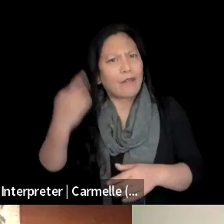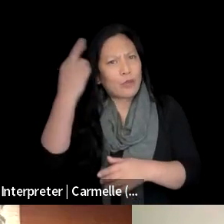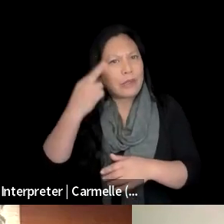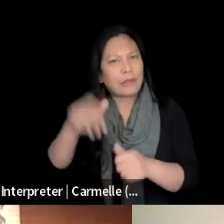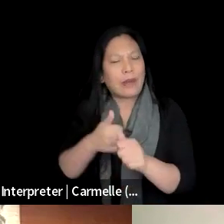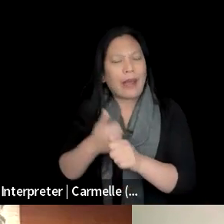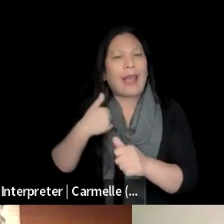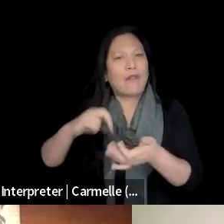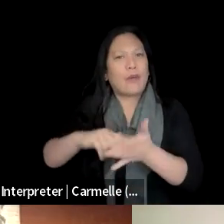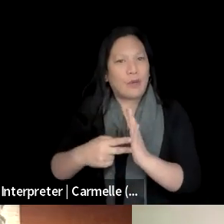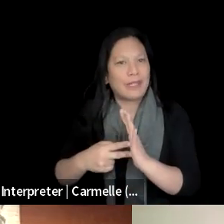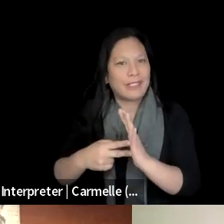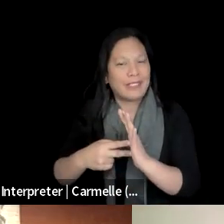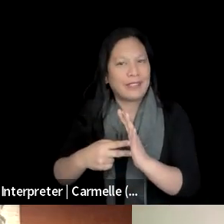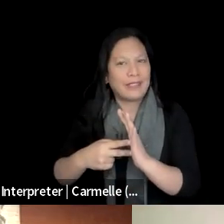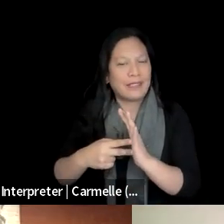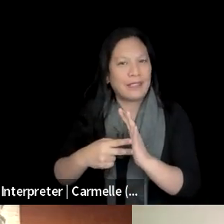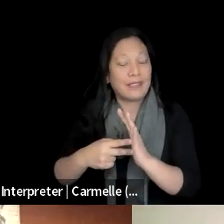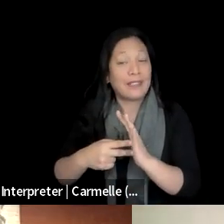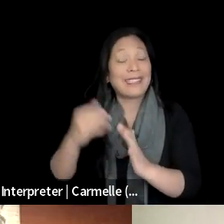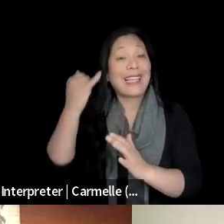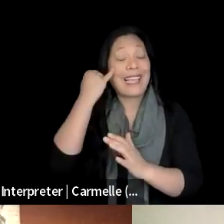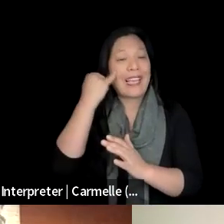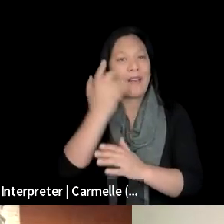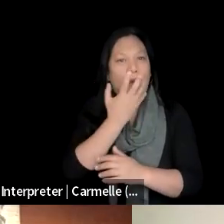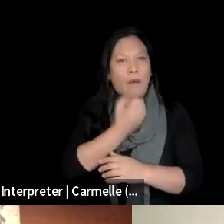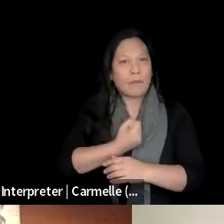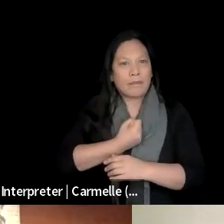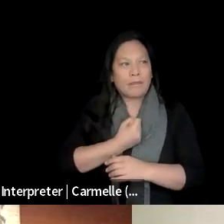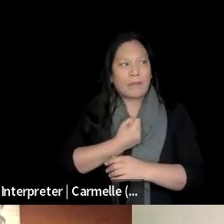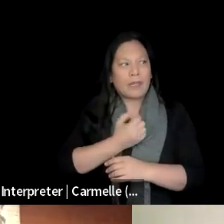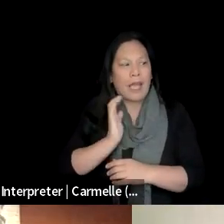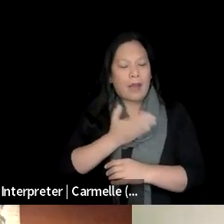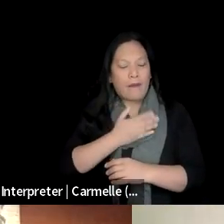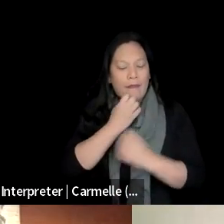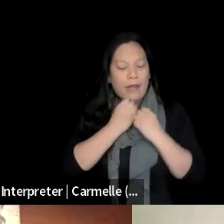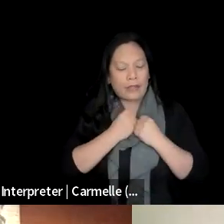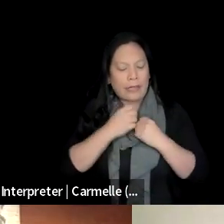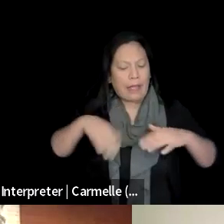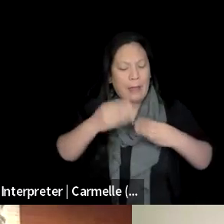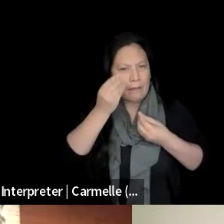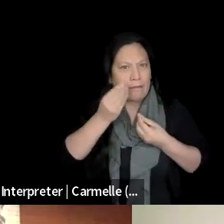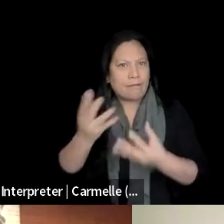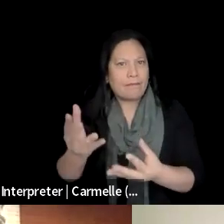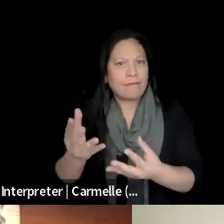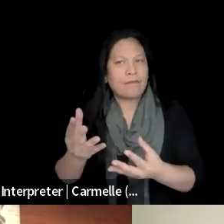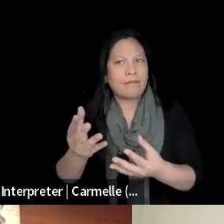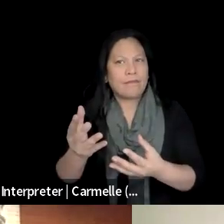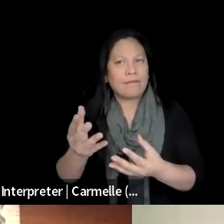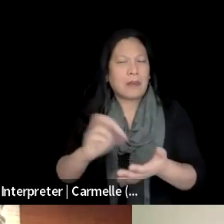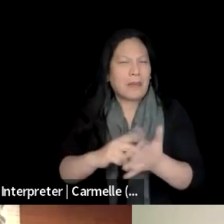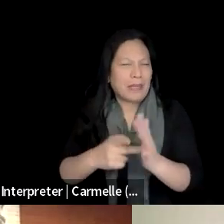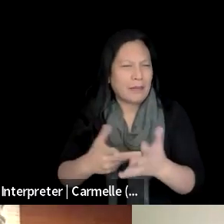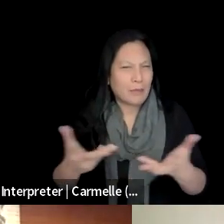as when we don't say what our values are, that's a failing. There are other ways that we communicate to each